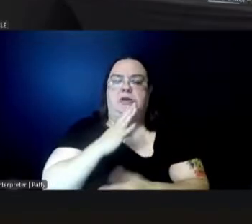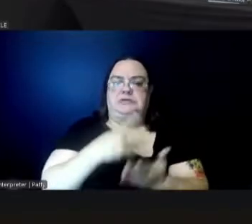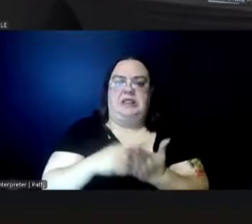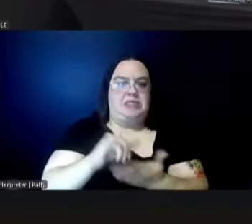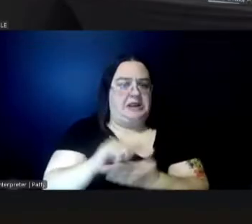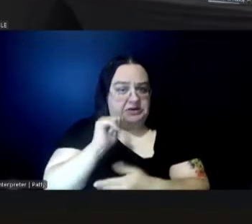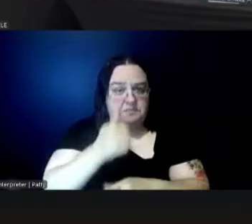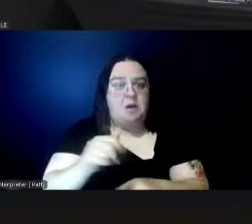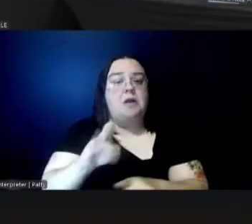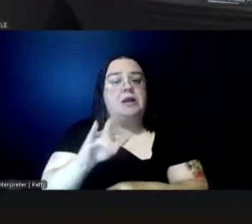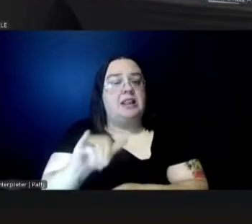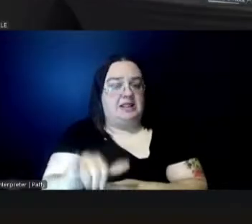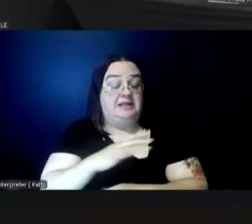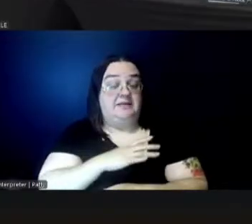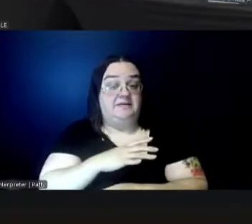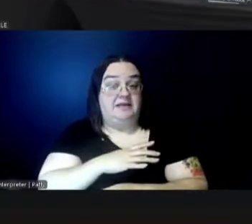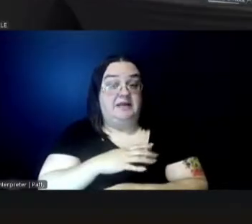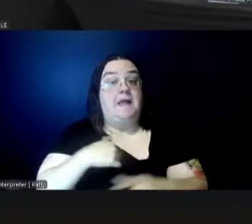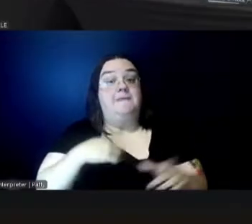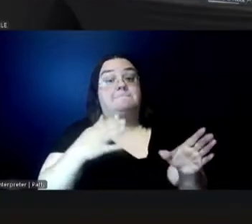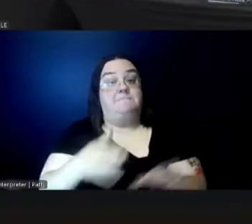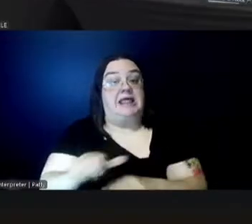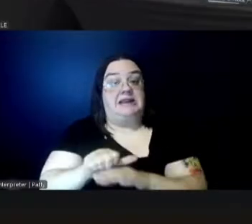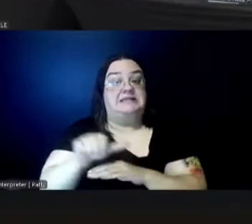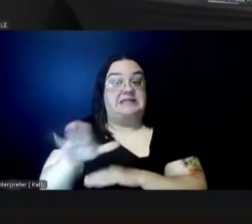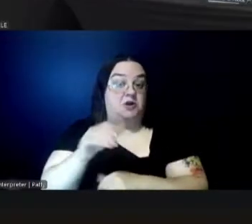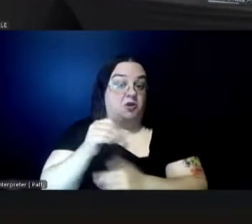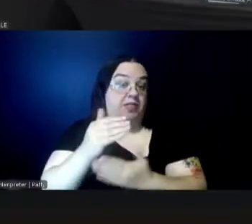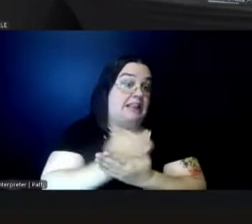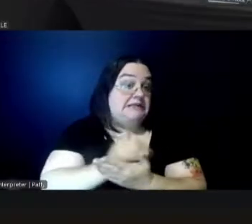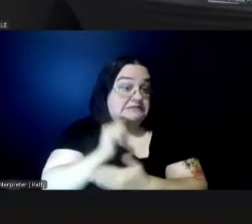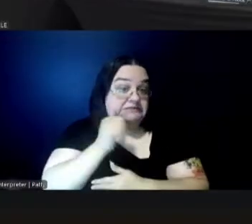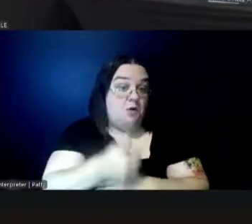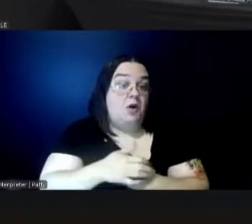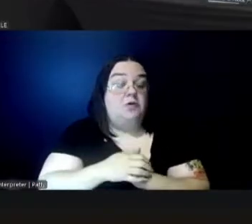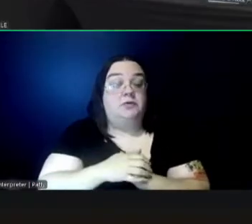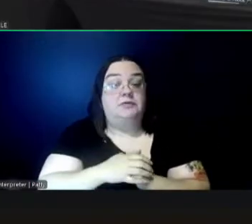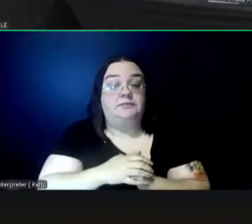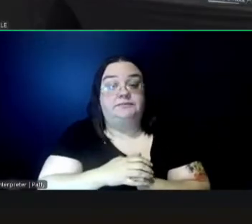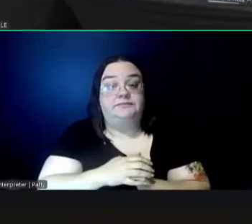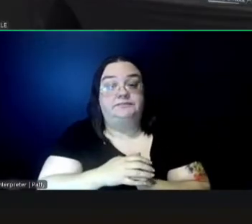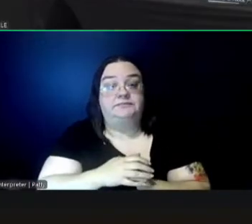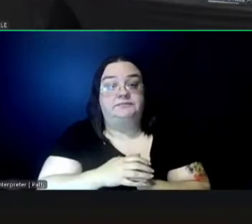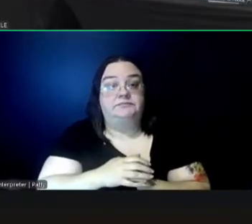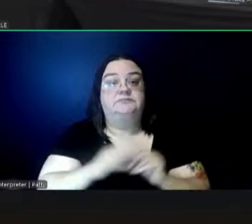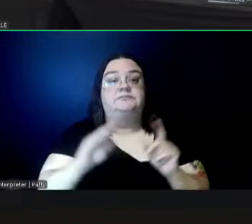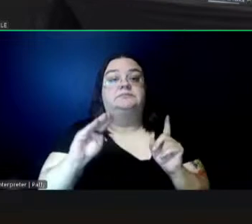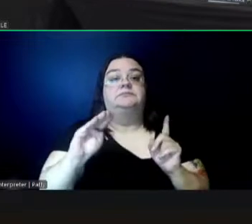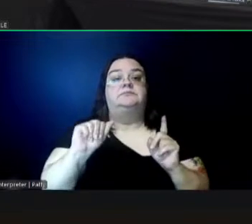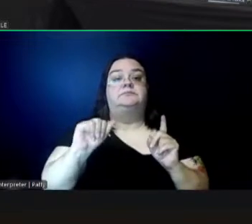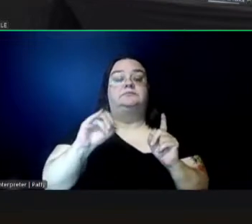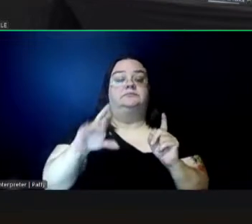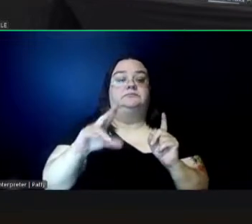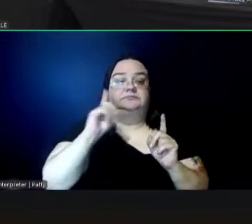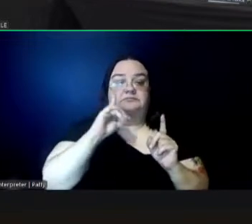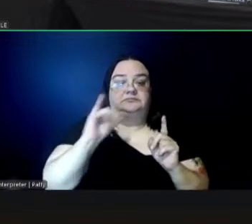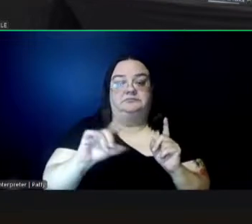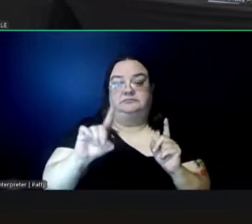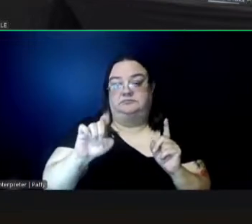fine. I'm planning to send the list tomorrow, so. So it sounds like December 12th